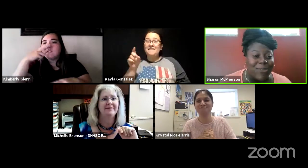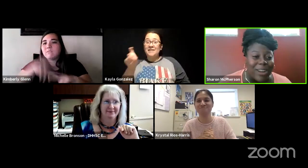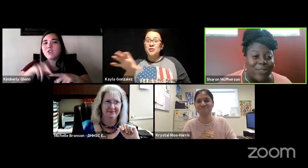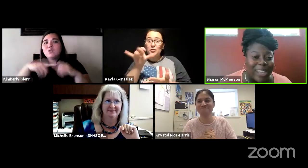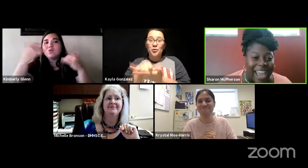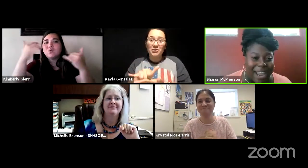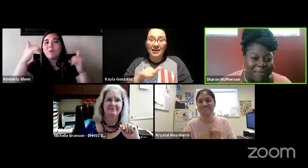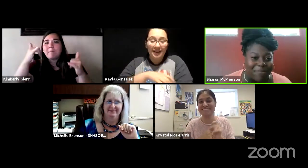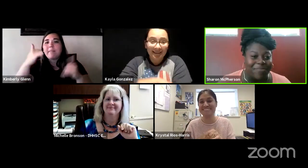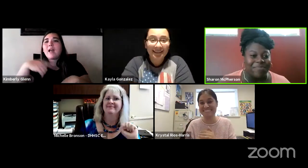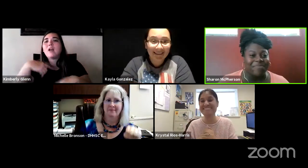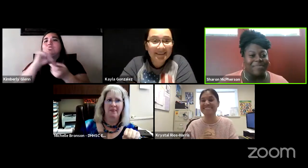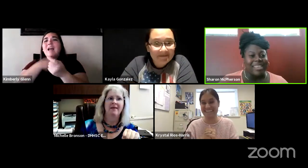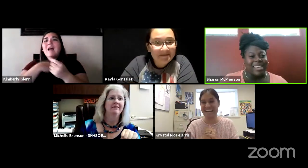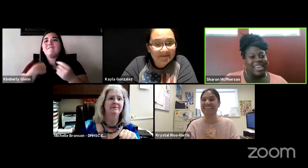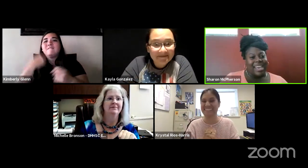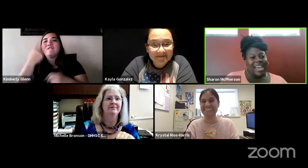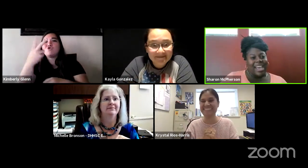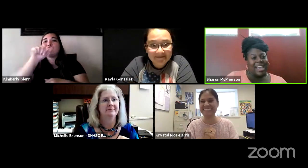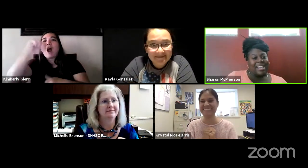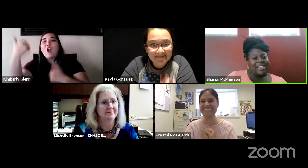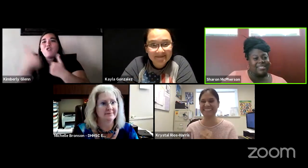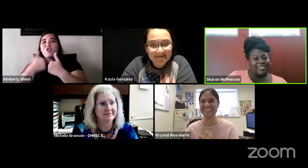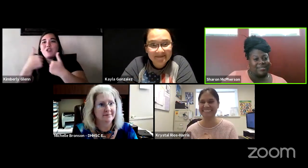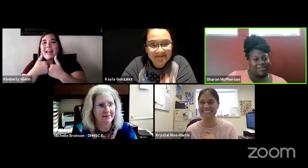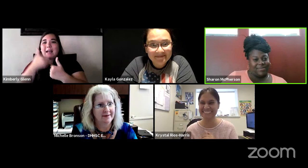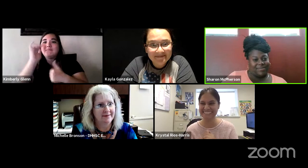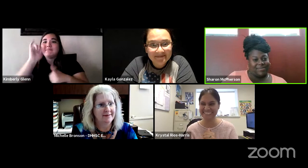next year. Get ready for the game.